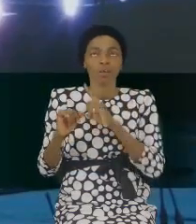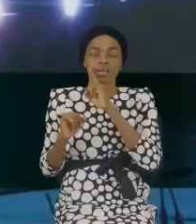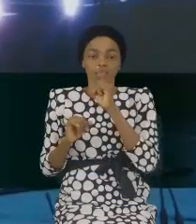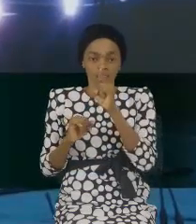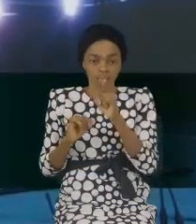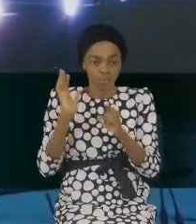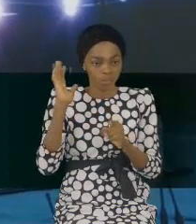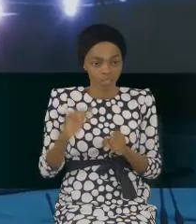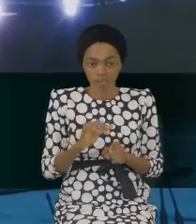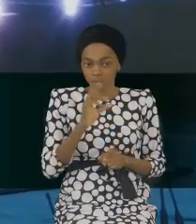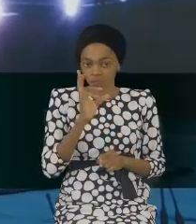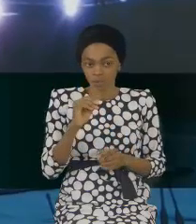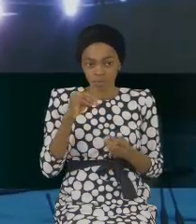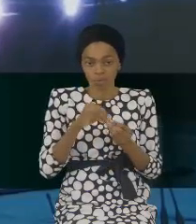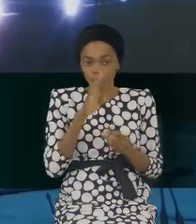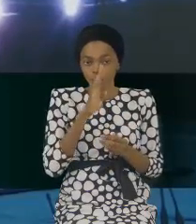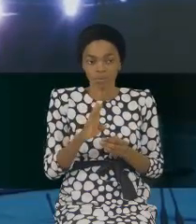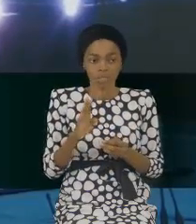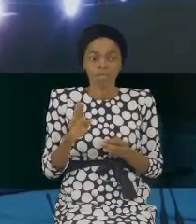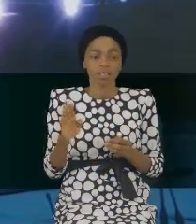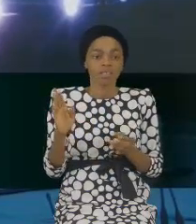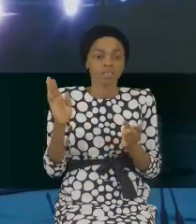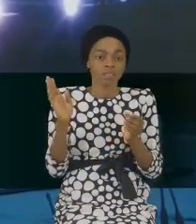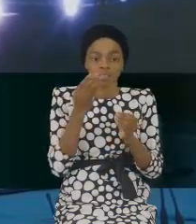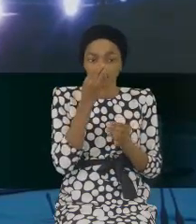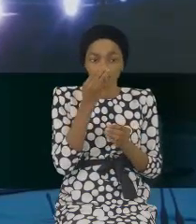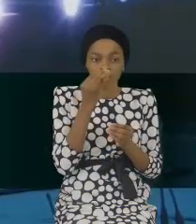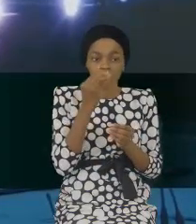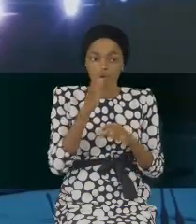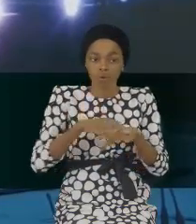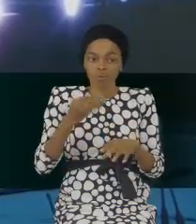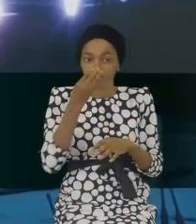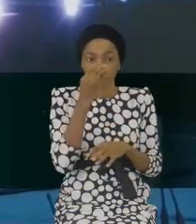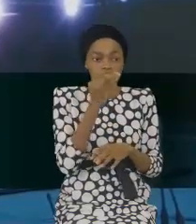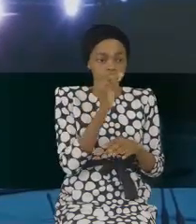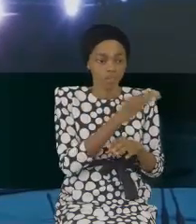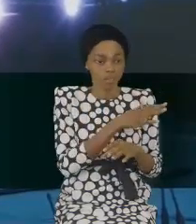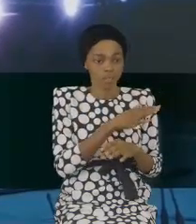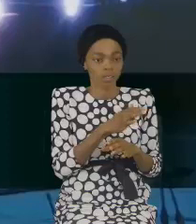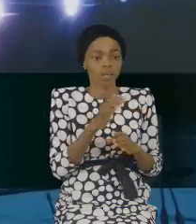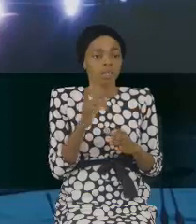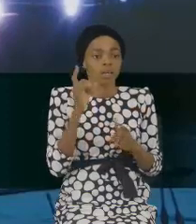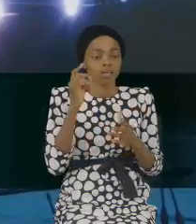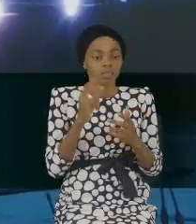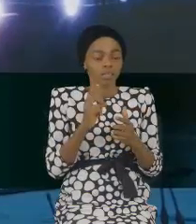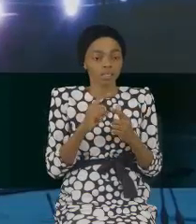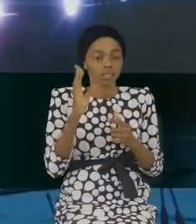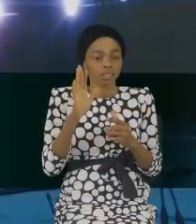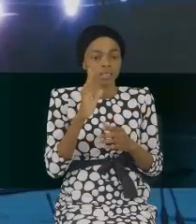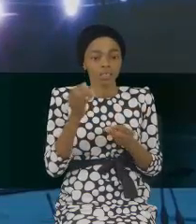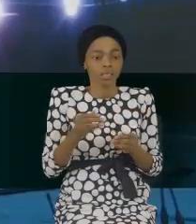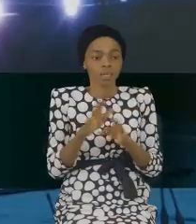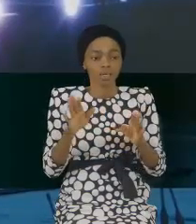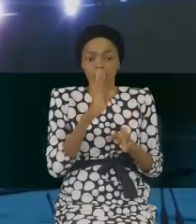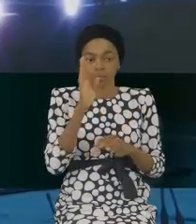more be termed forsaken, neither shall thy land any more be termed desolate,